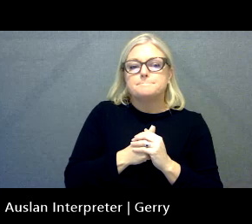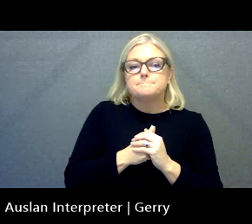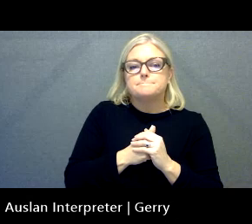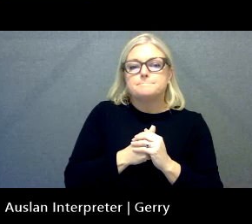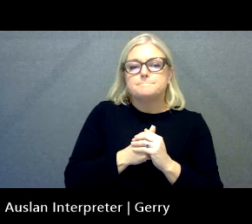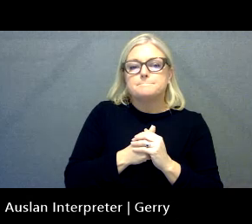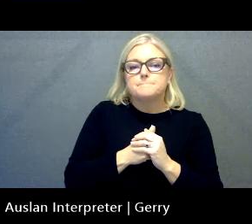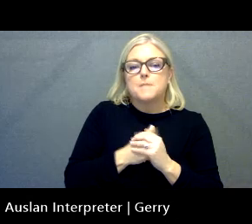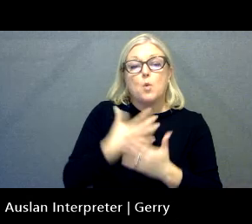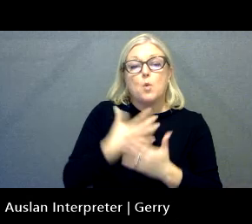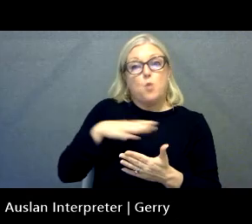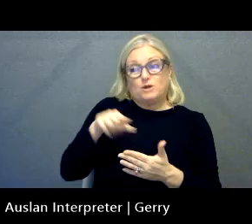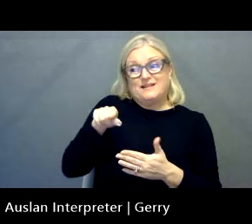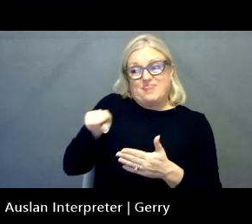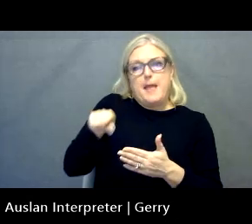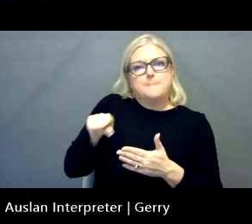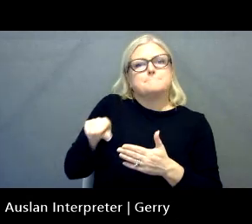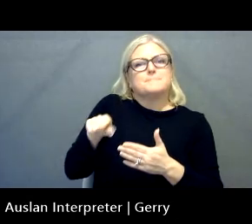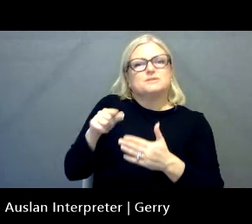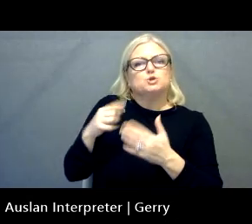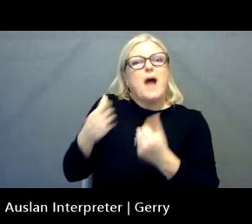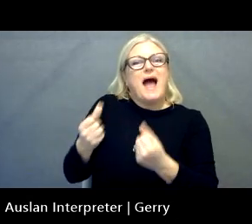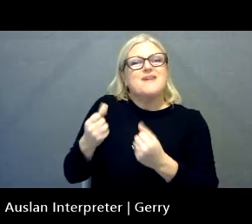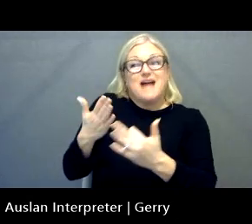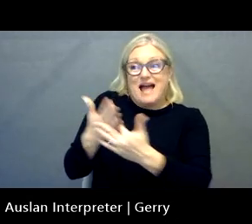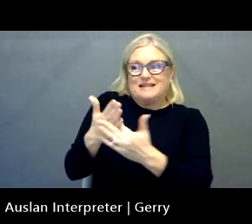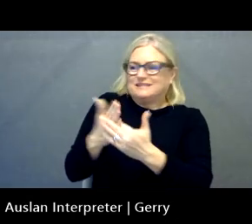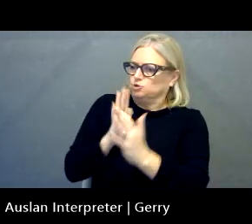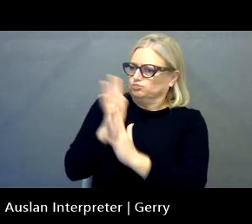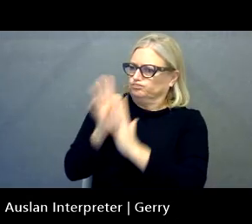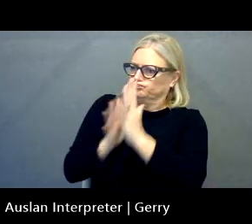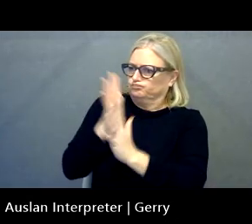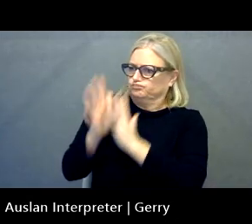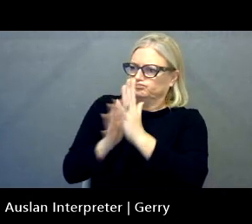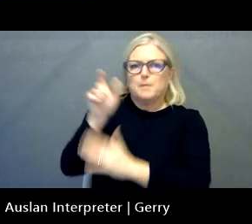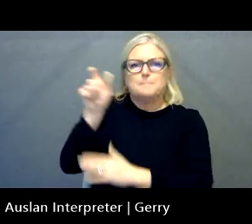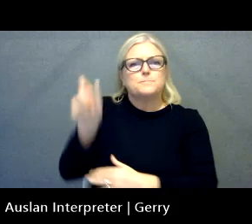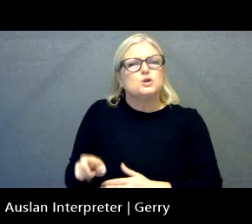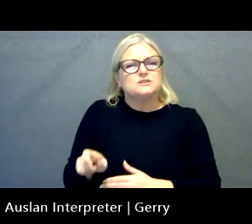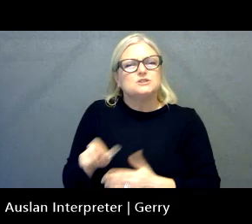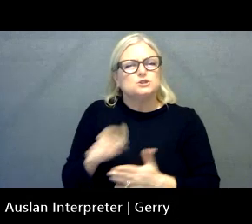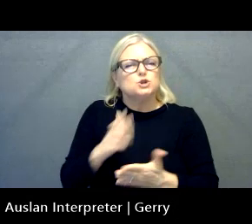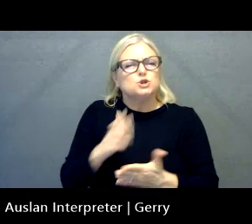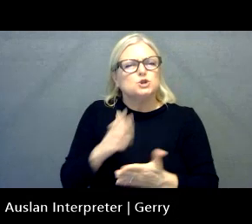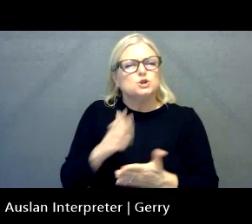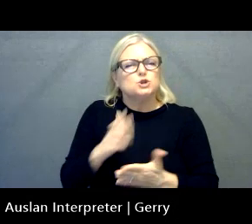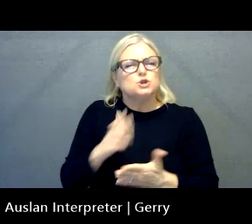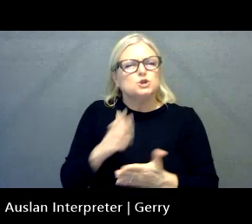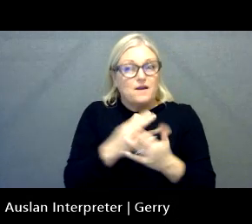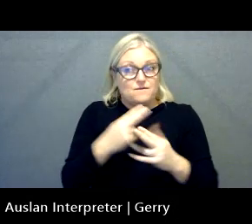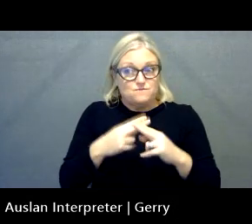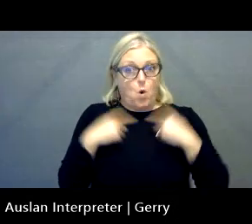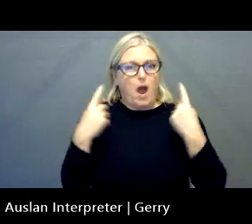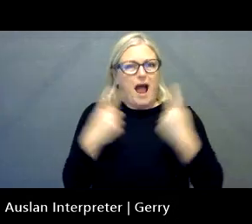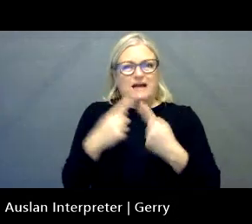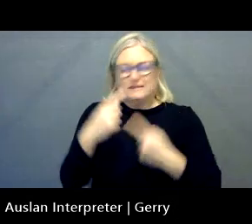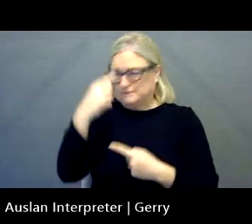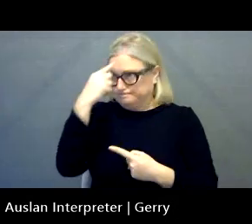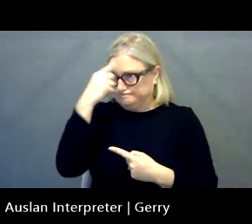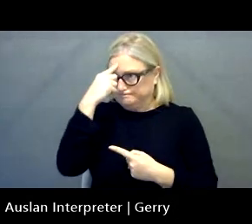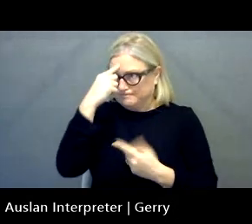that done with in their own environments. So that safety and survey completion in a safe manner was